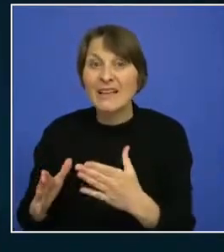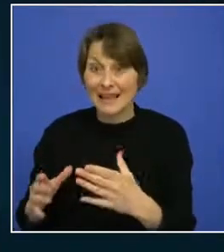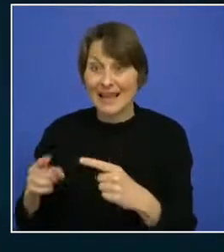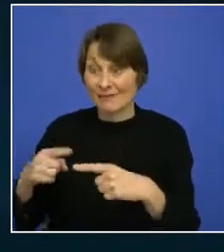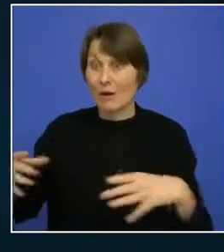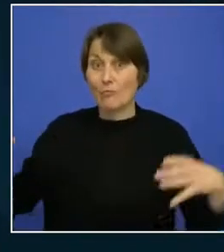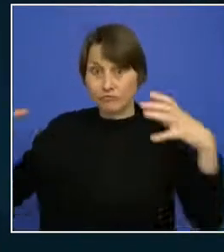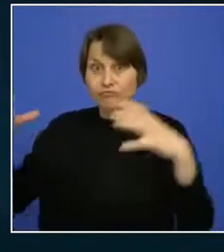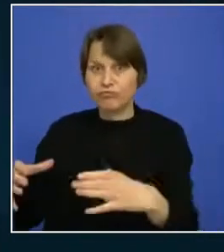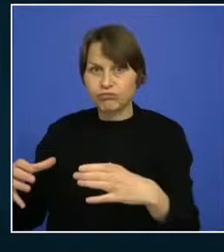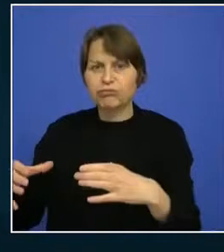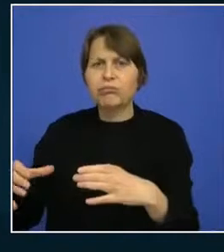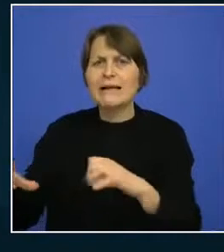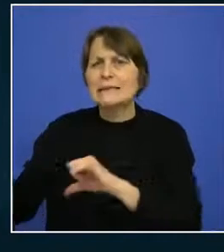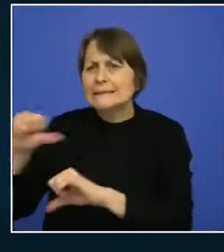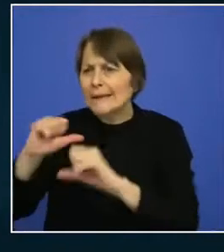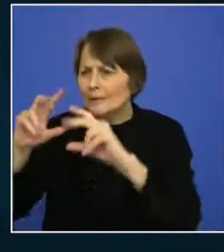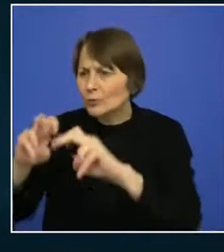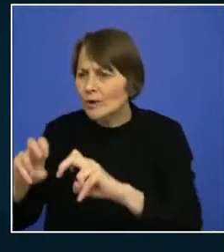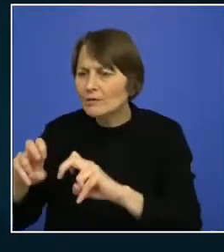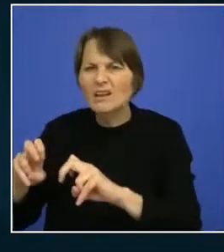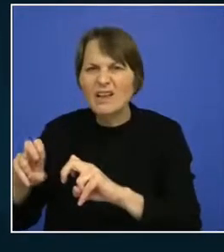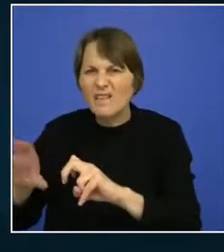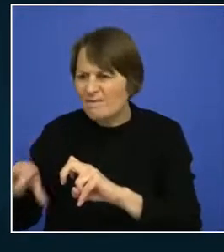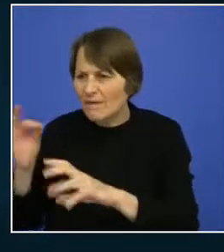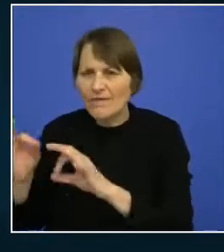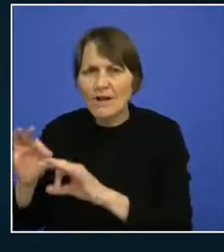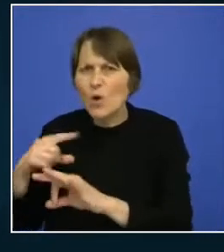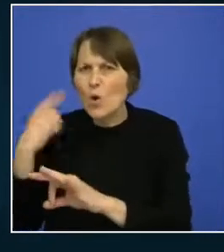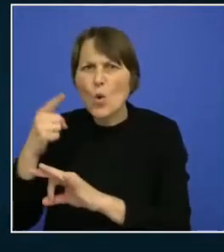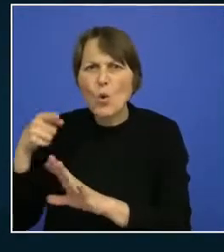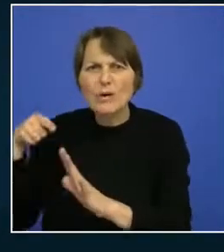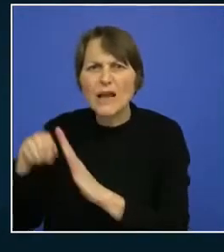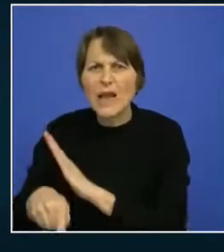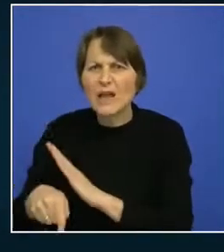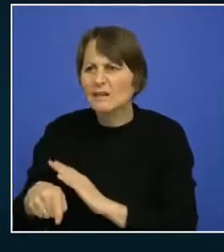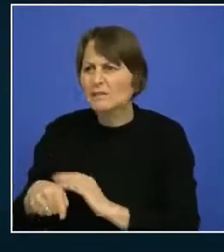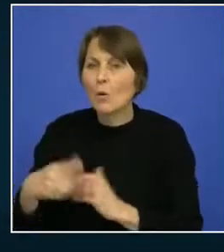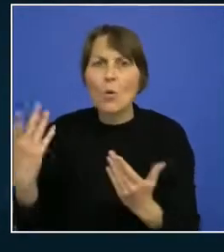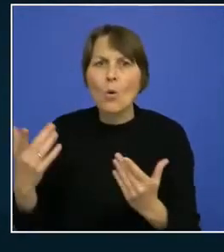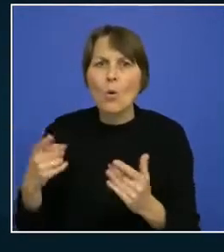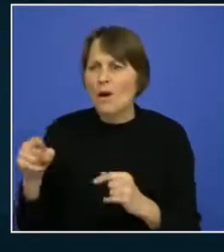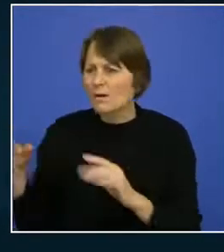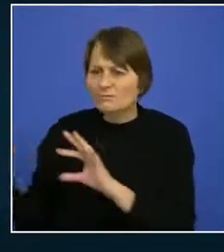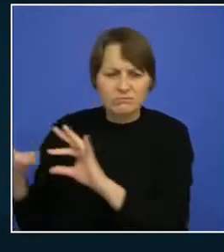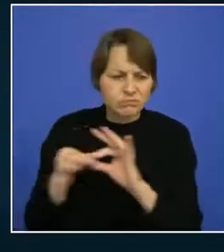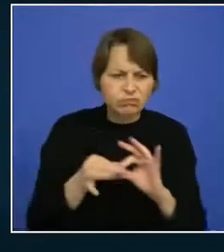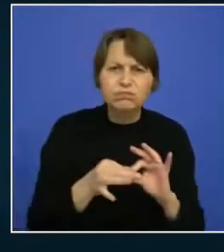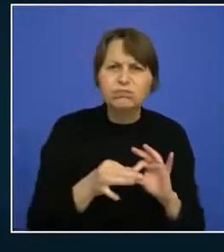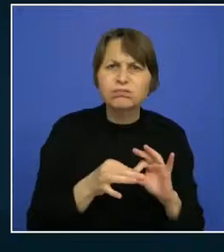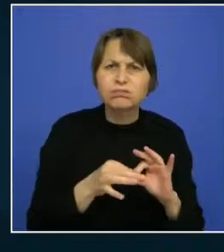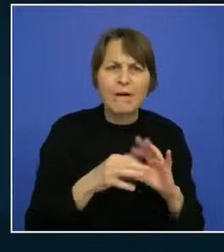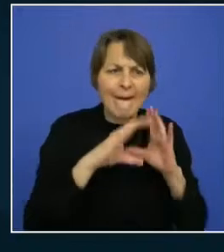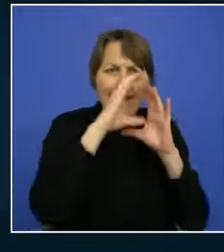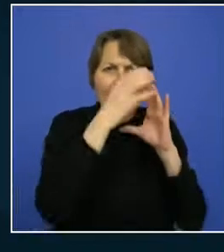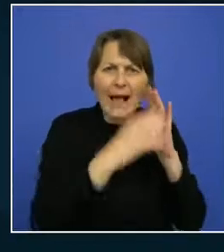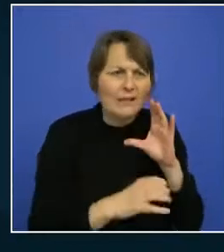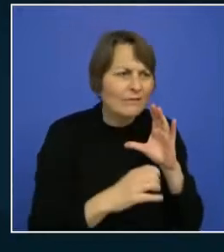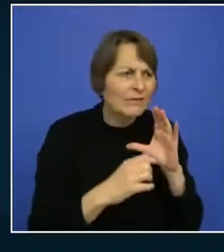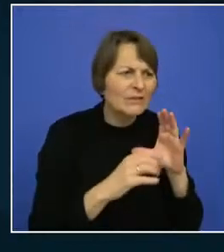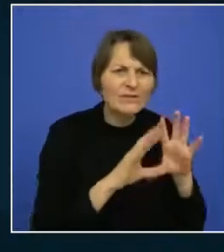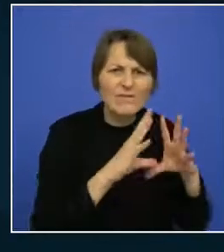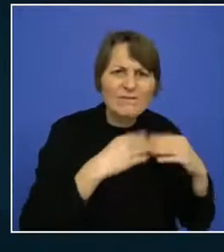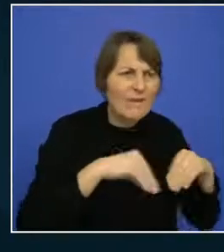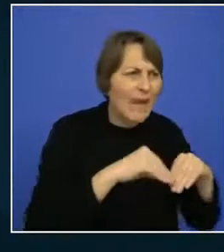those remains came from, which elephant family was affected by this, crime, etc. And